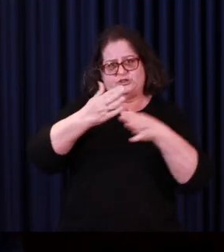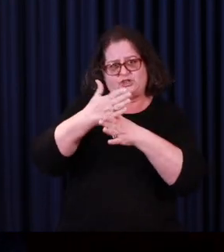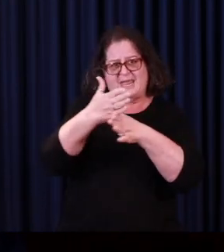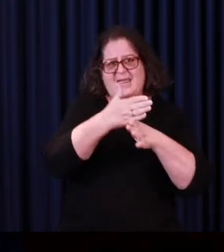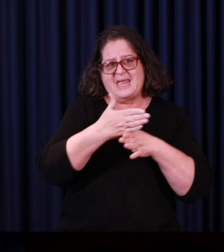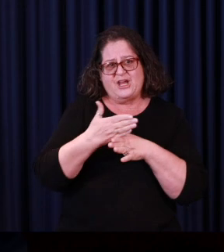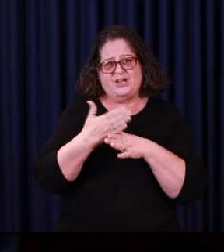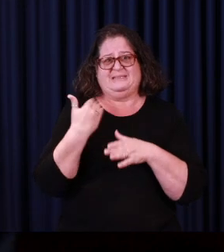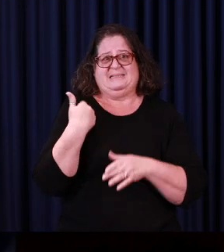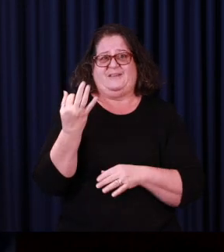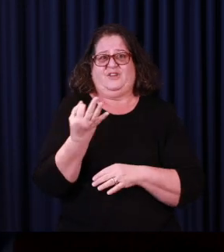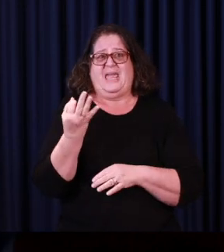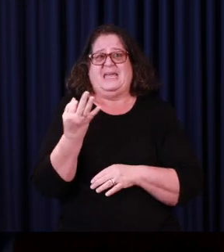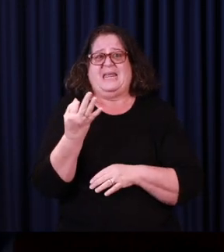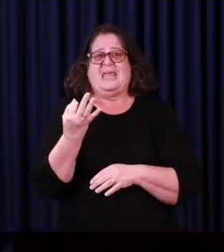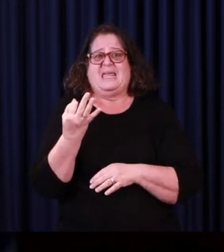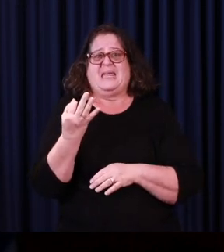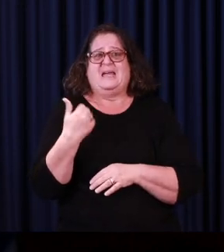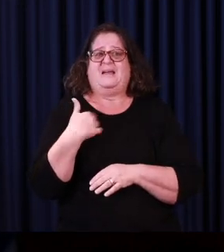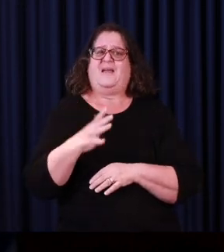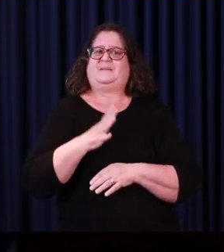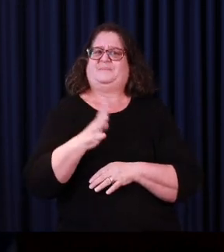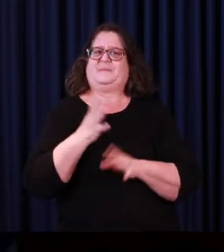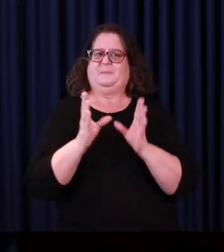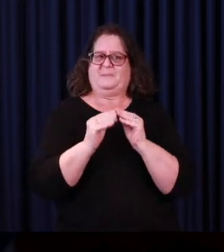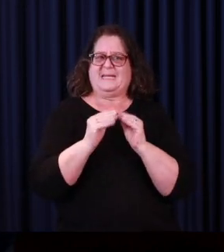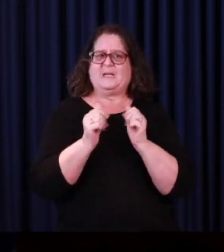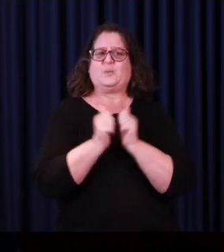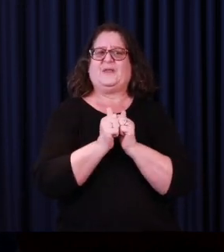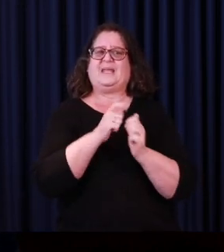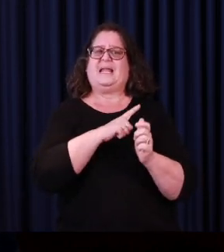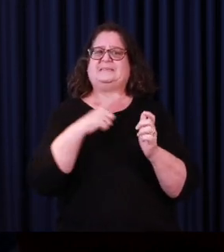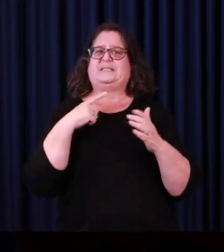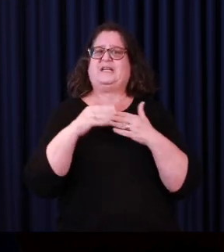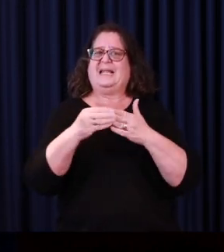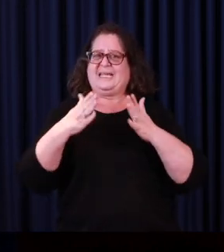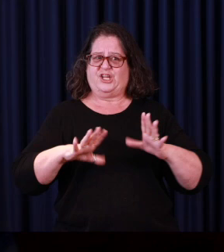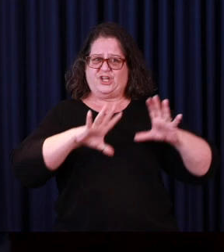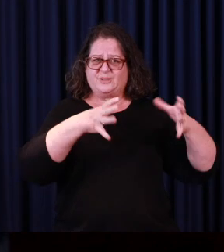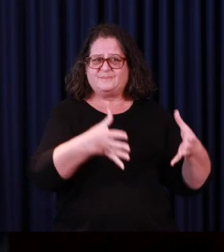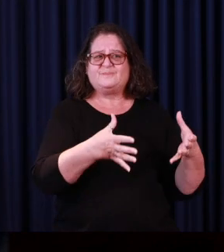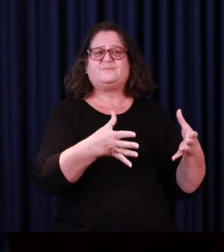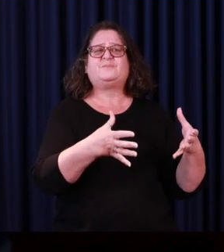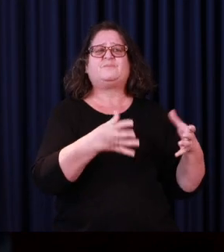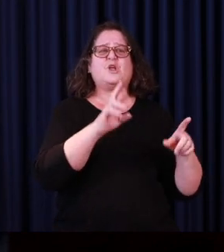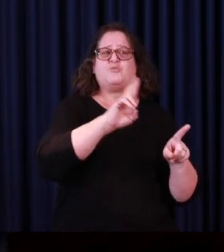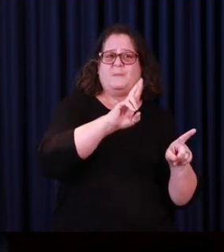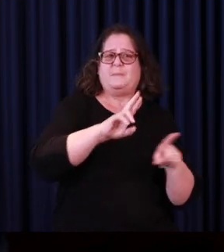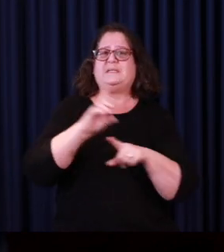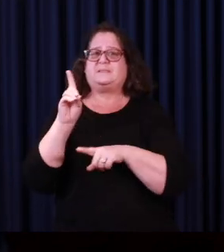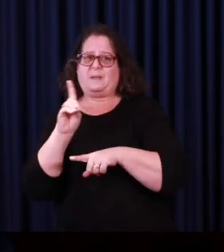leaders, Democrats and Republicans. I want to thank Speaker Rusty Bowers, President Karen Fann,